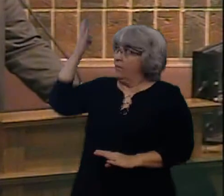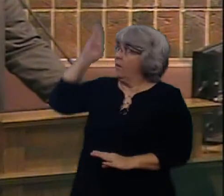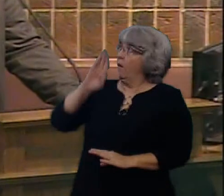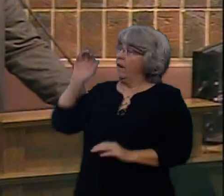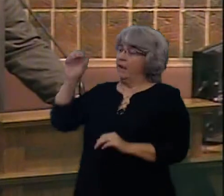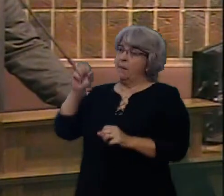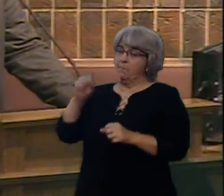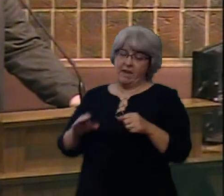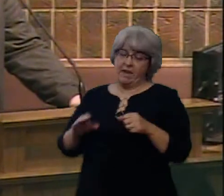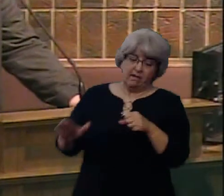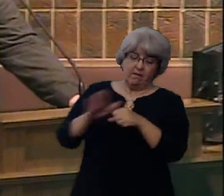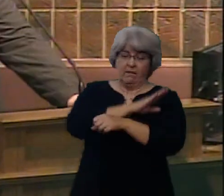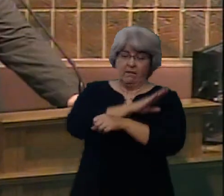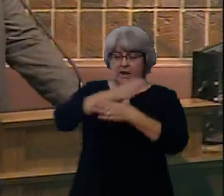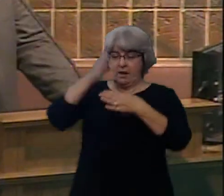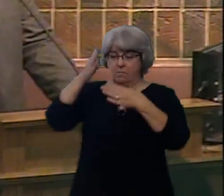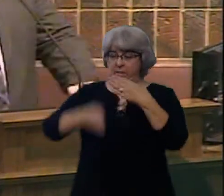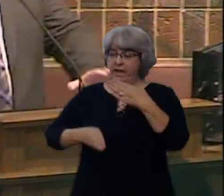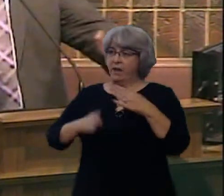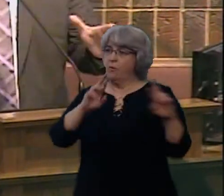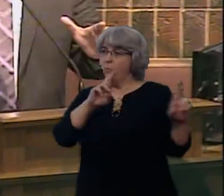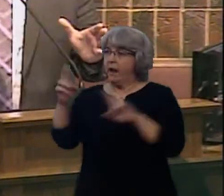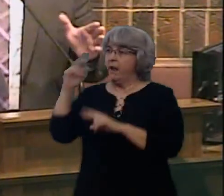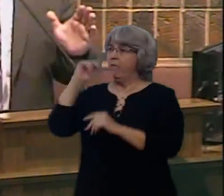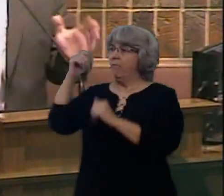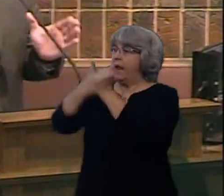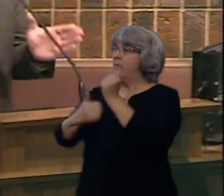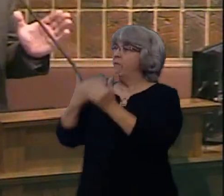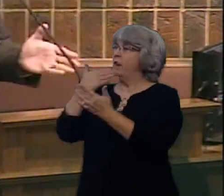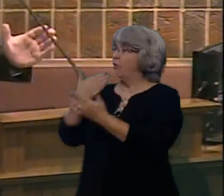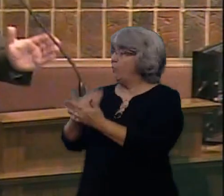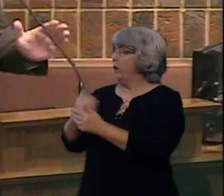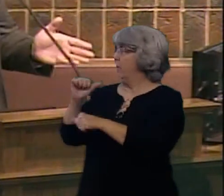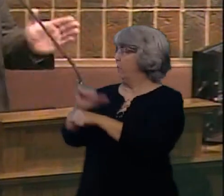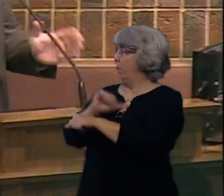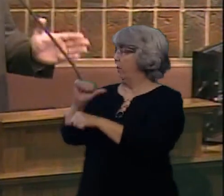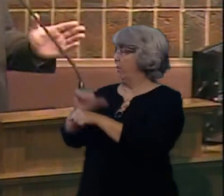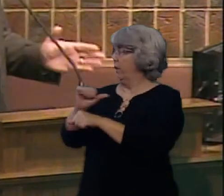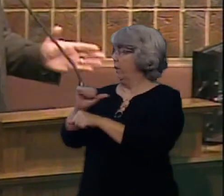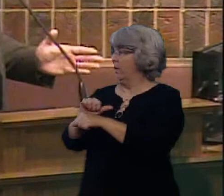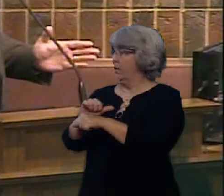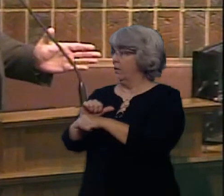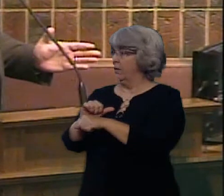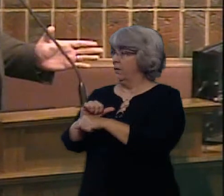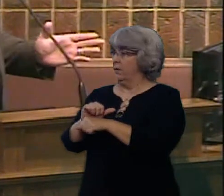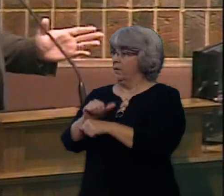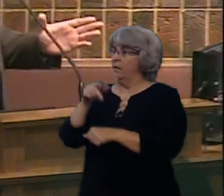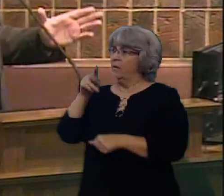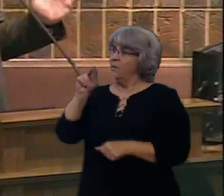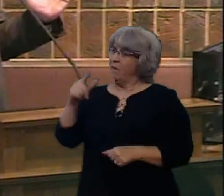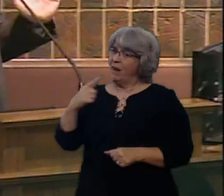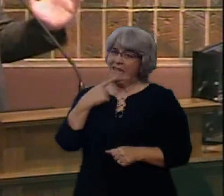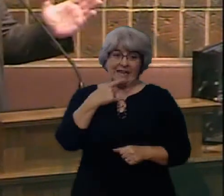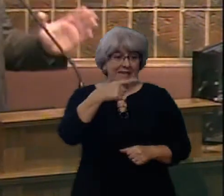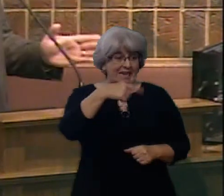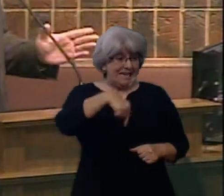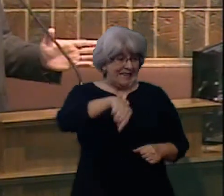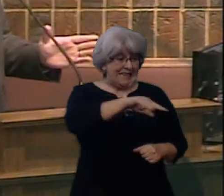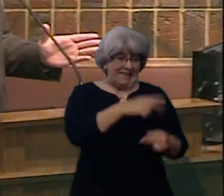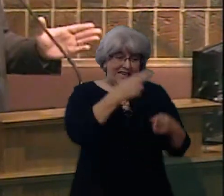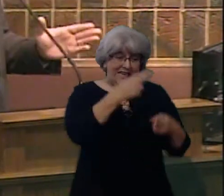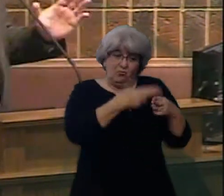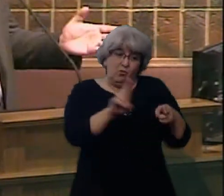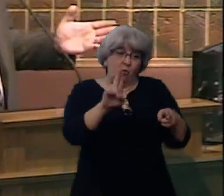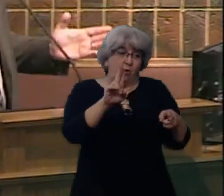work. So Paul says these things are only going to be for a short time, because when the perfect